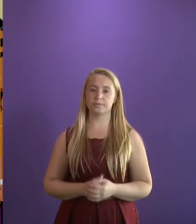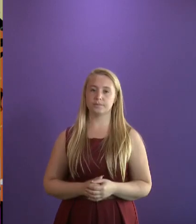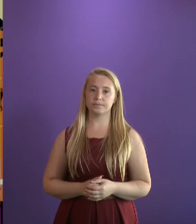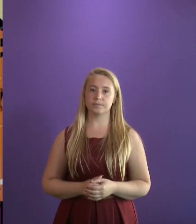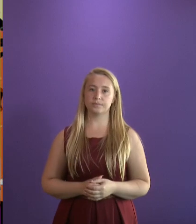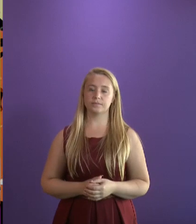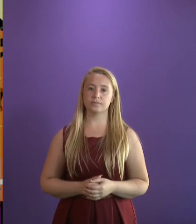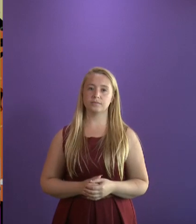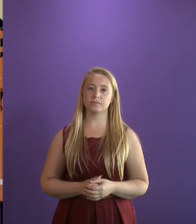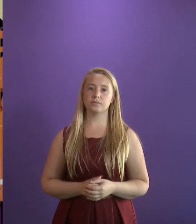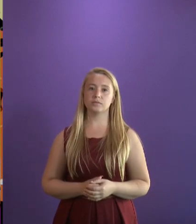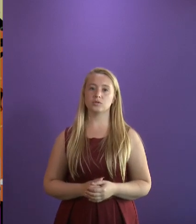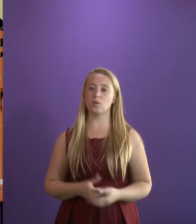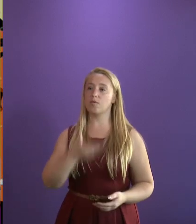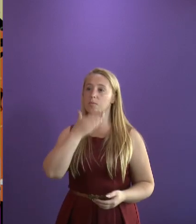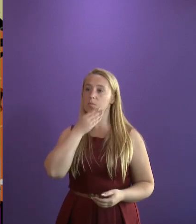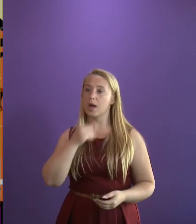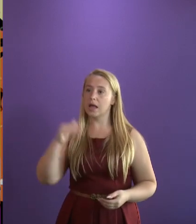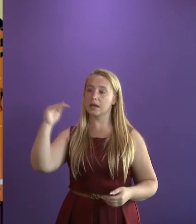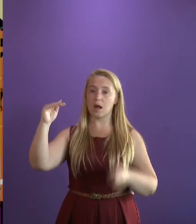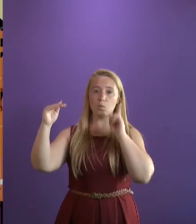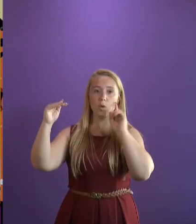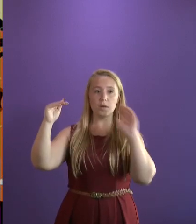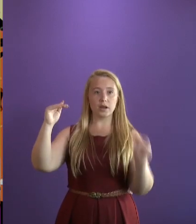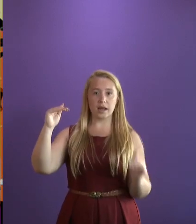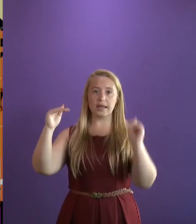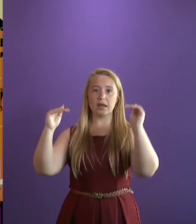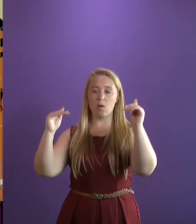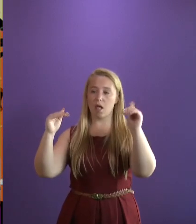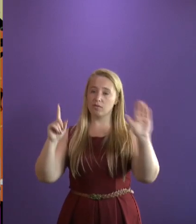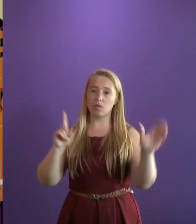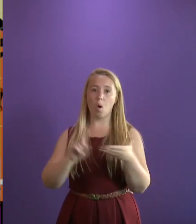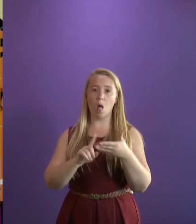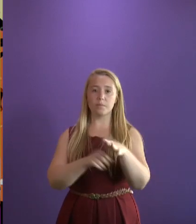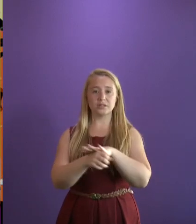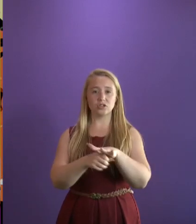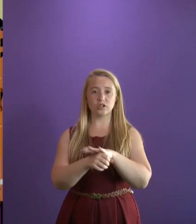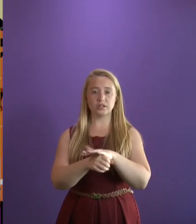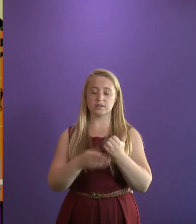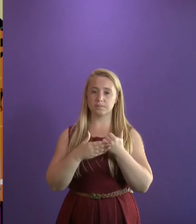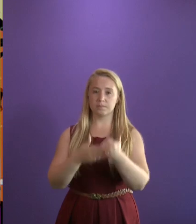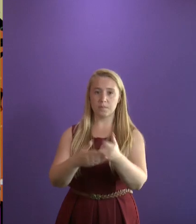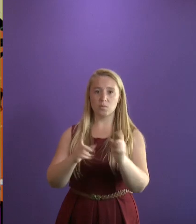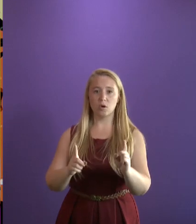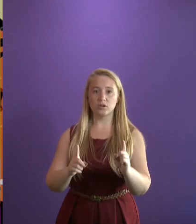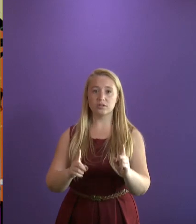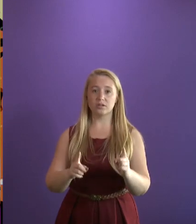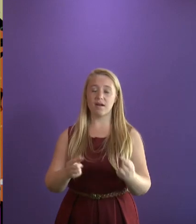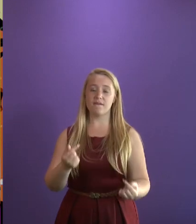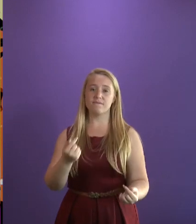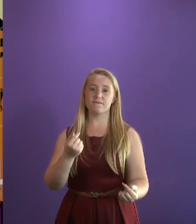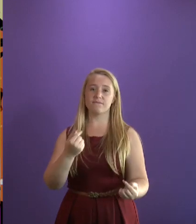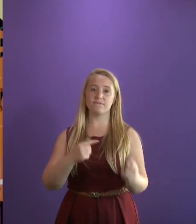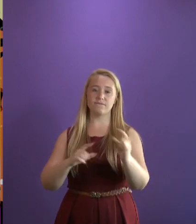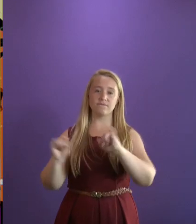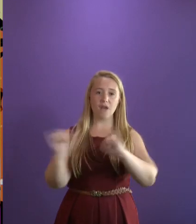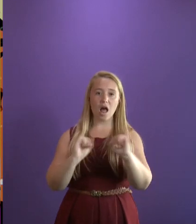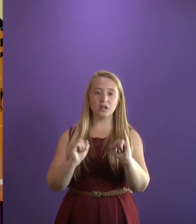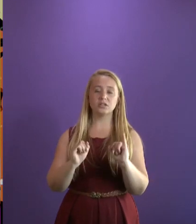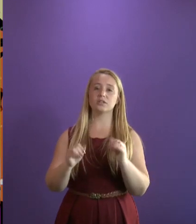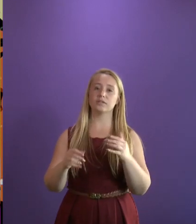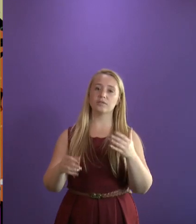Women being seen as equal to men in council and other prominent positions will also help to counter violence against women.